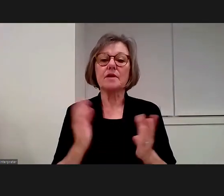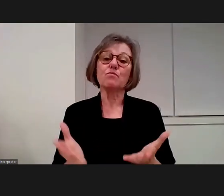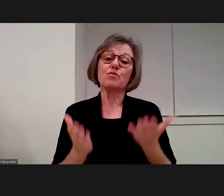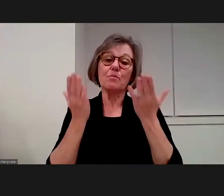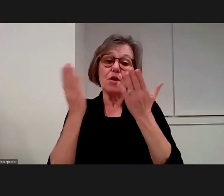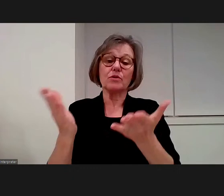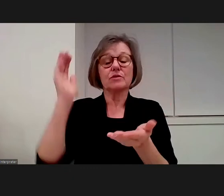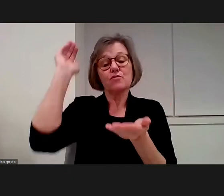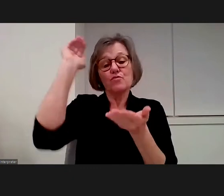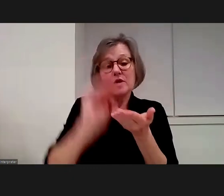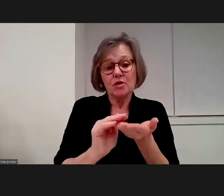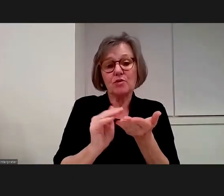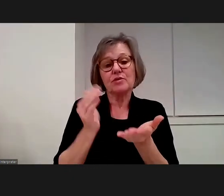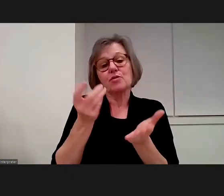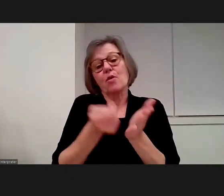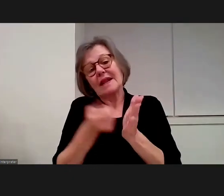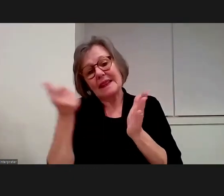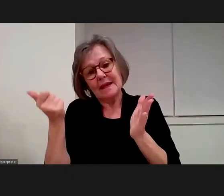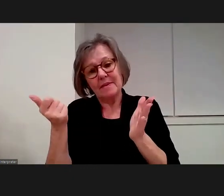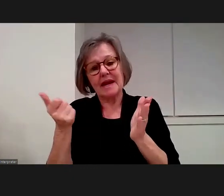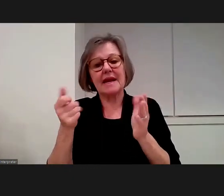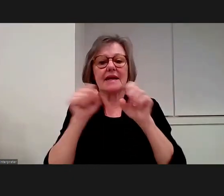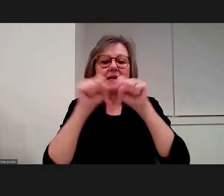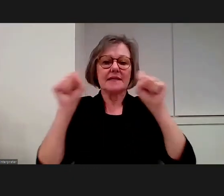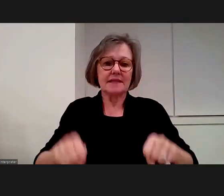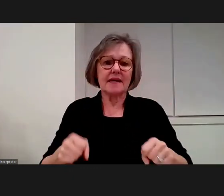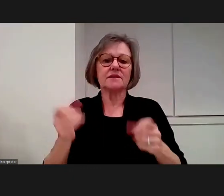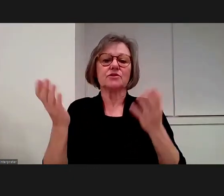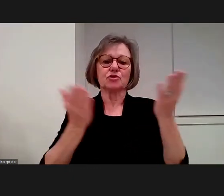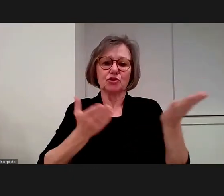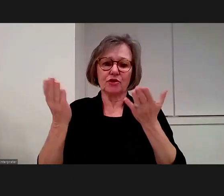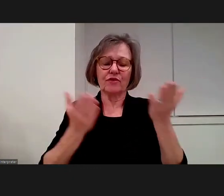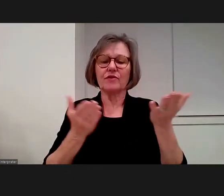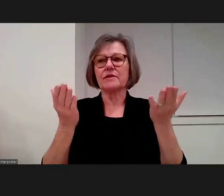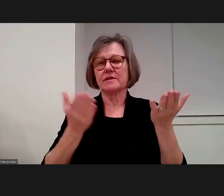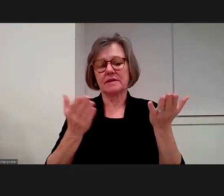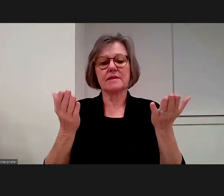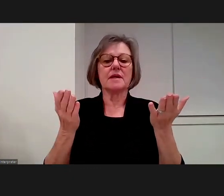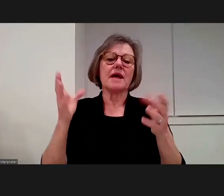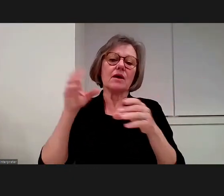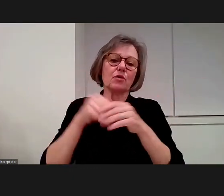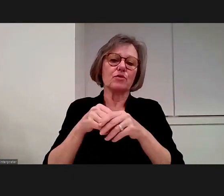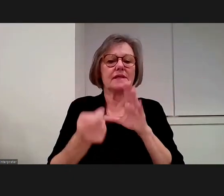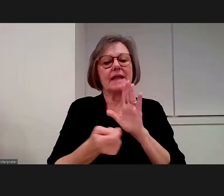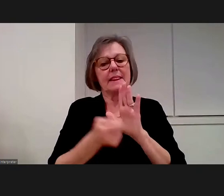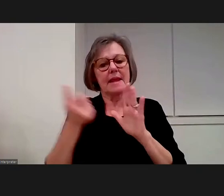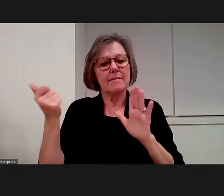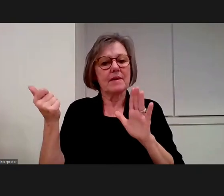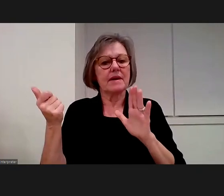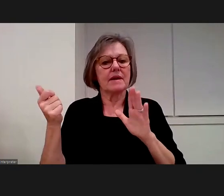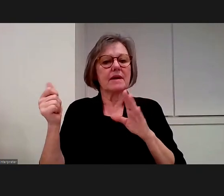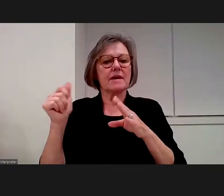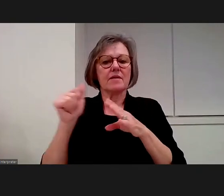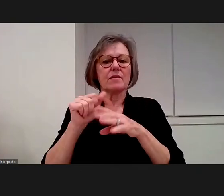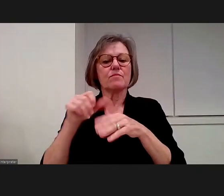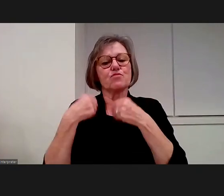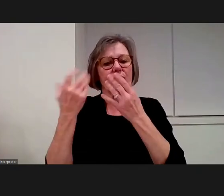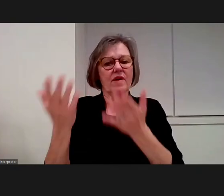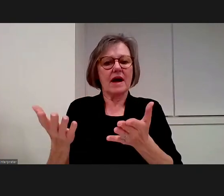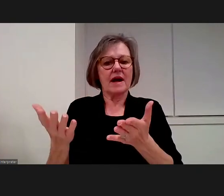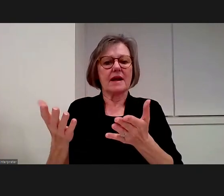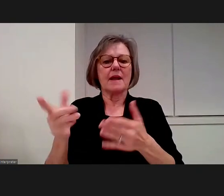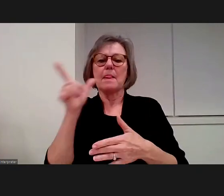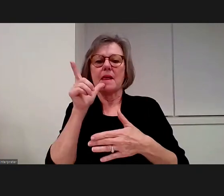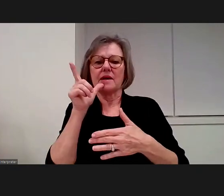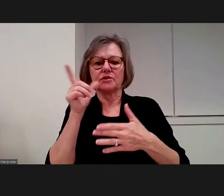to reduce or eliminate station agent service includes the elimination of the practice of providing a